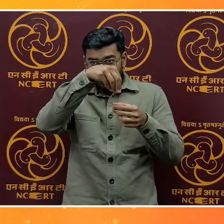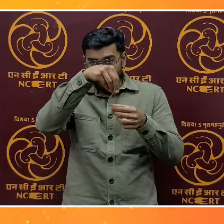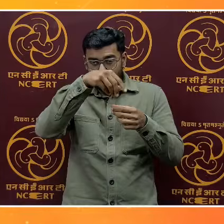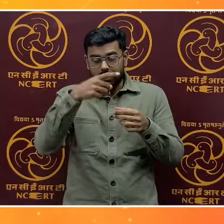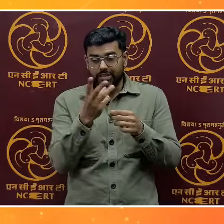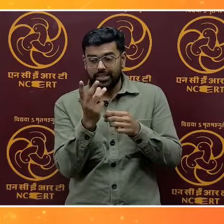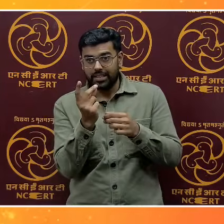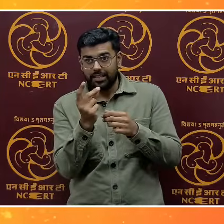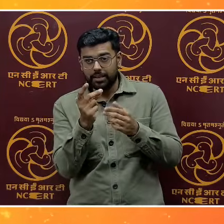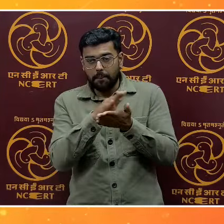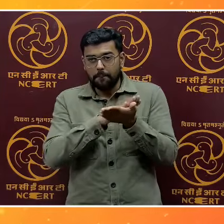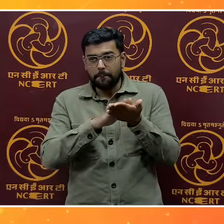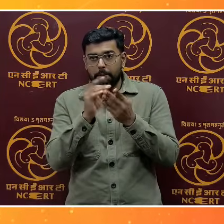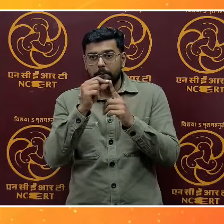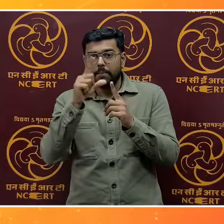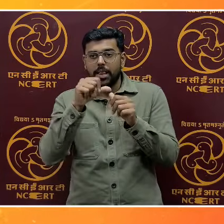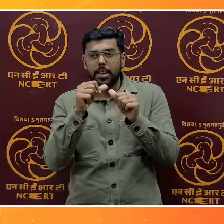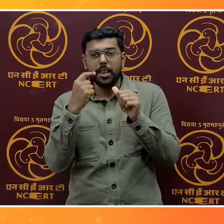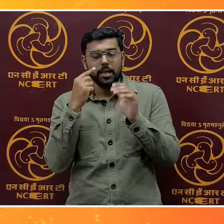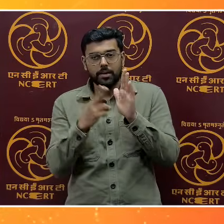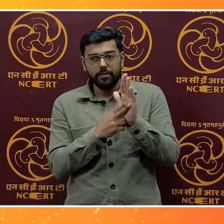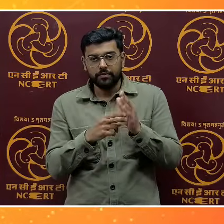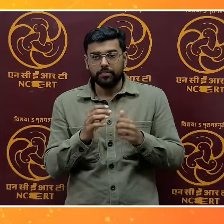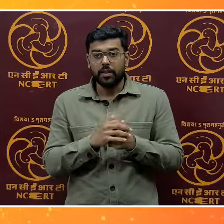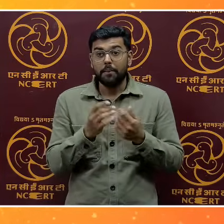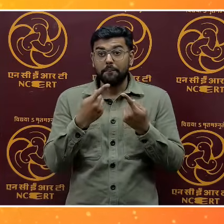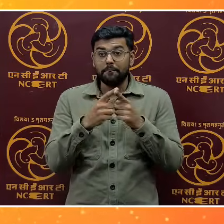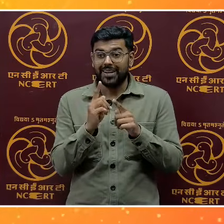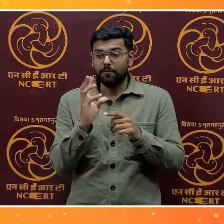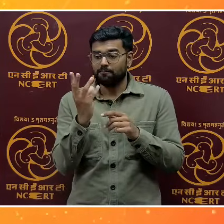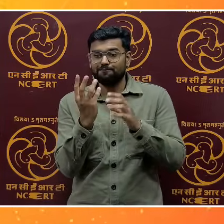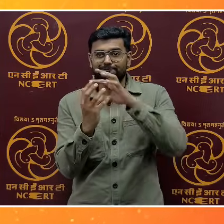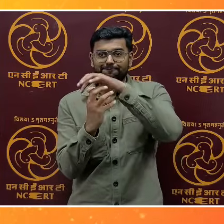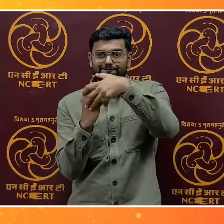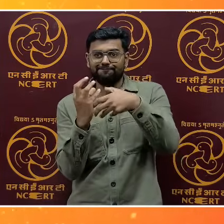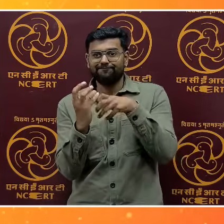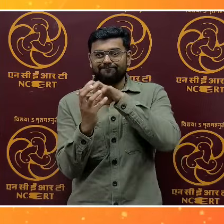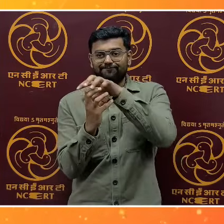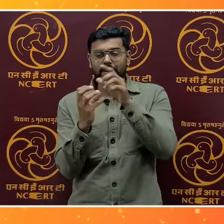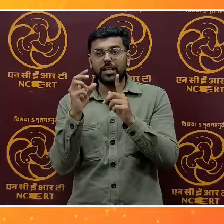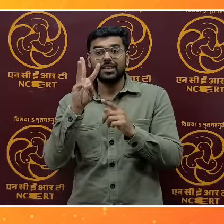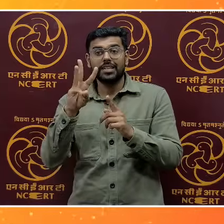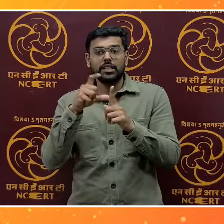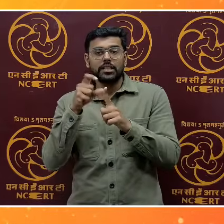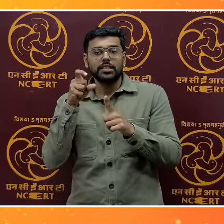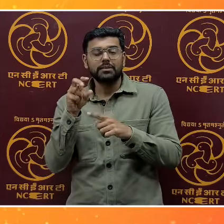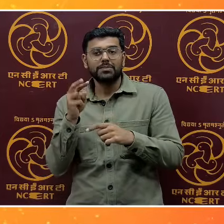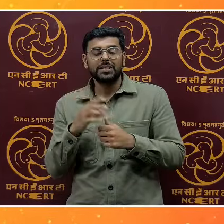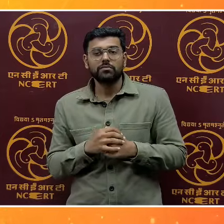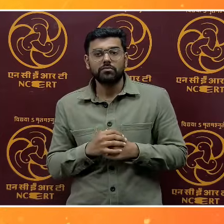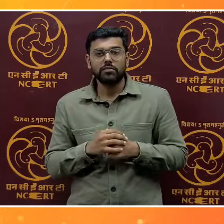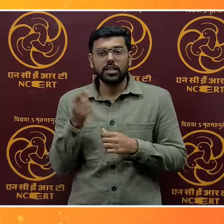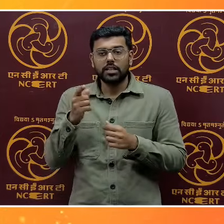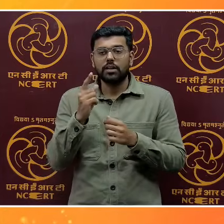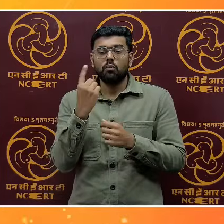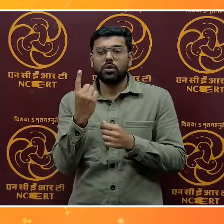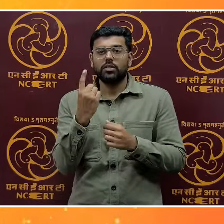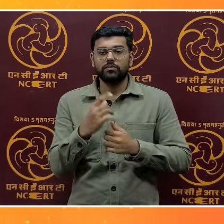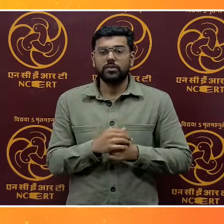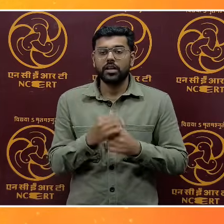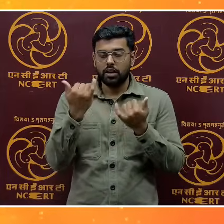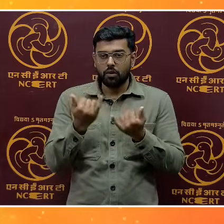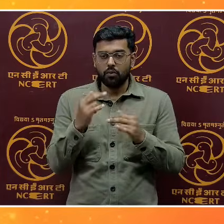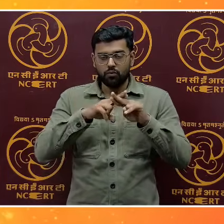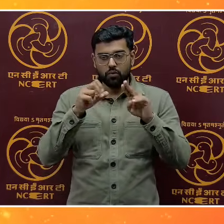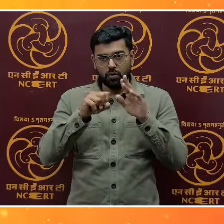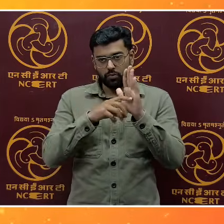what about a sphere? Sphere has only one curved surface, right? Right. And we will study about the formula now.